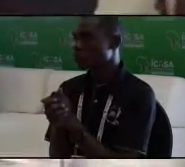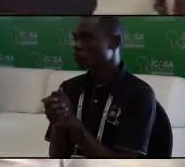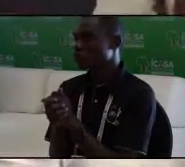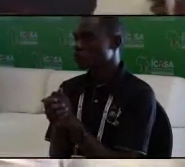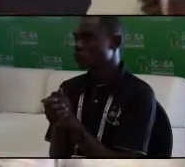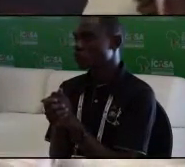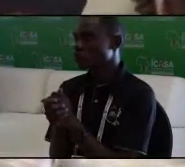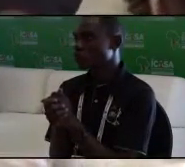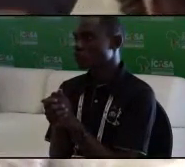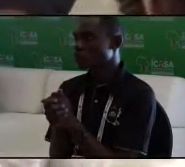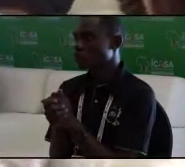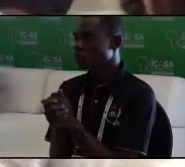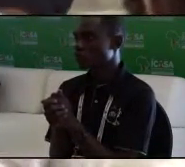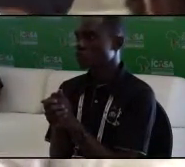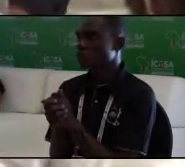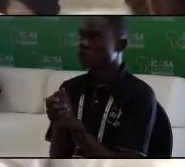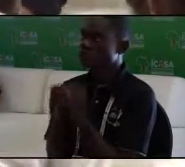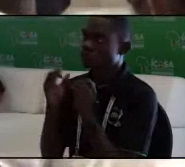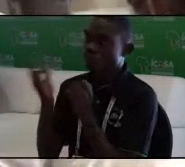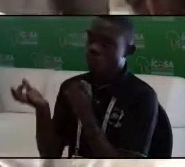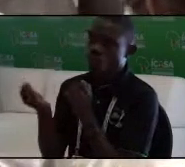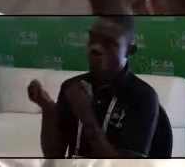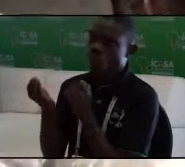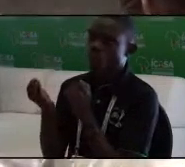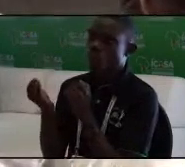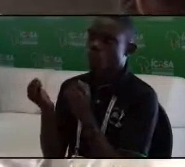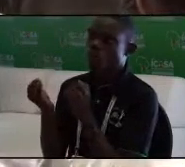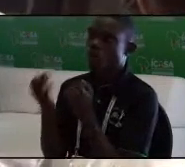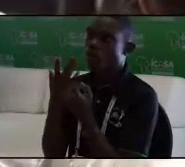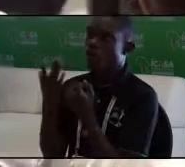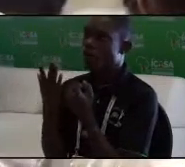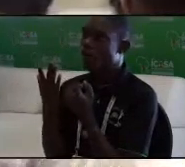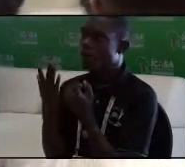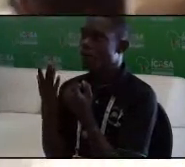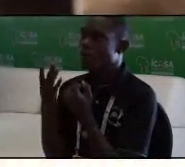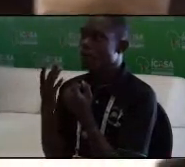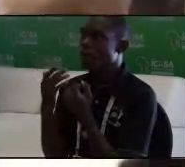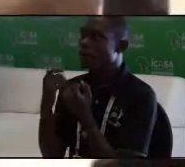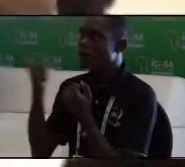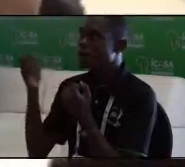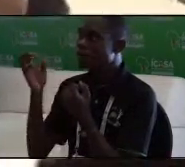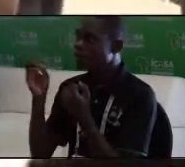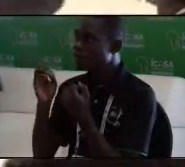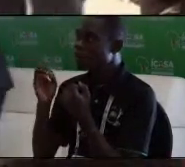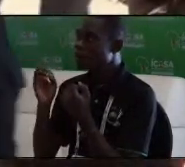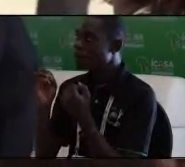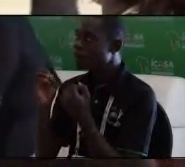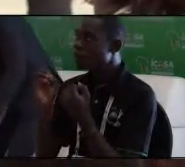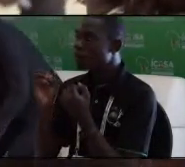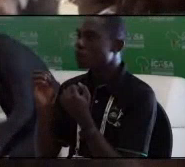Joshua Ashioko from FHI 360